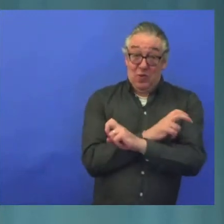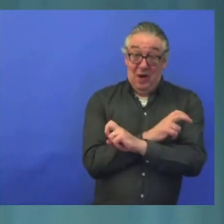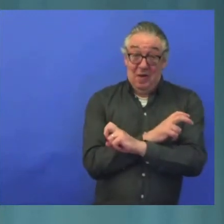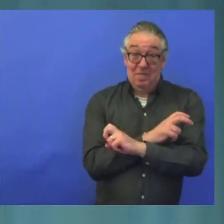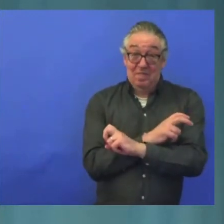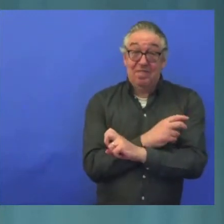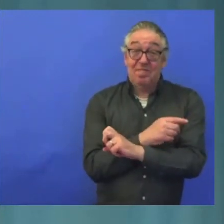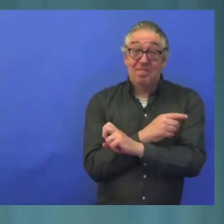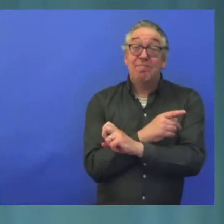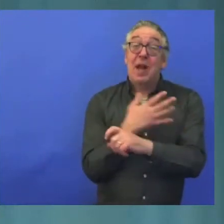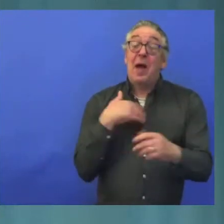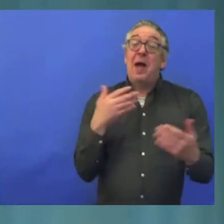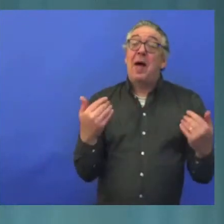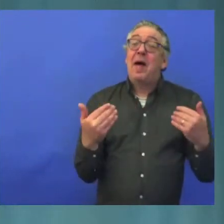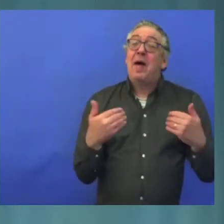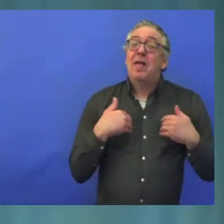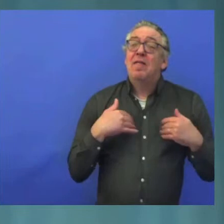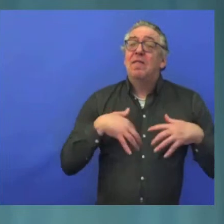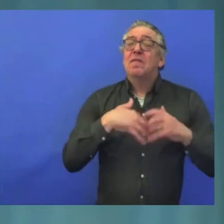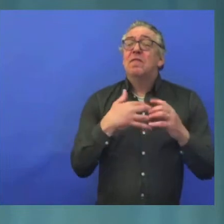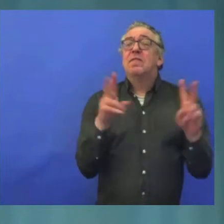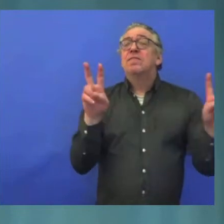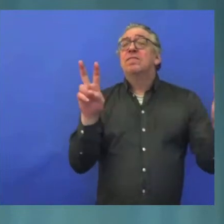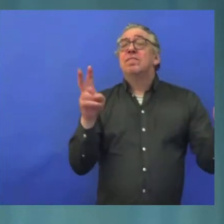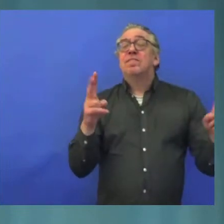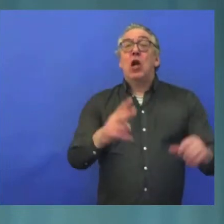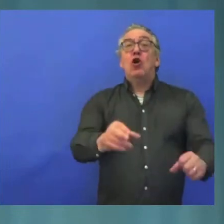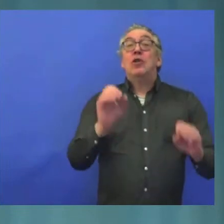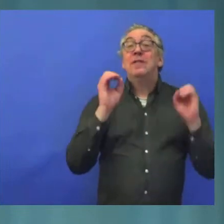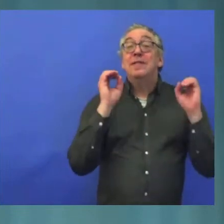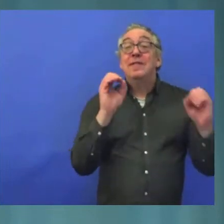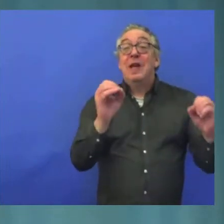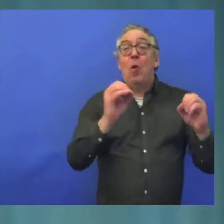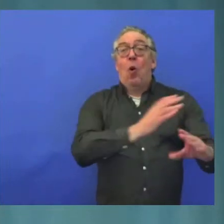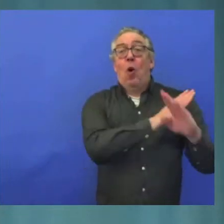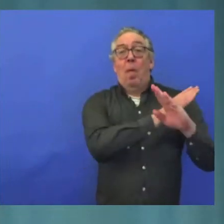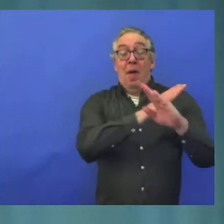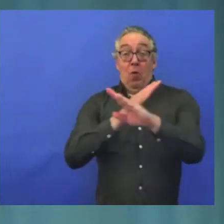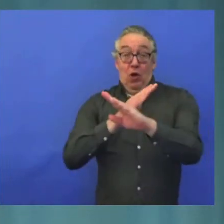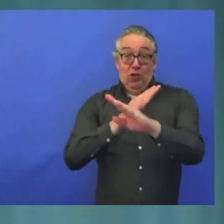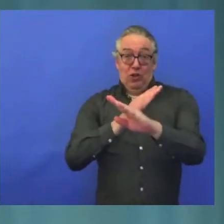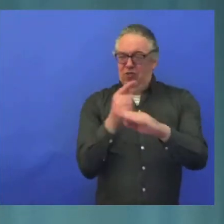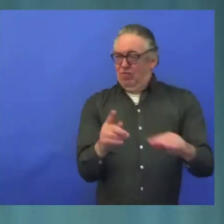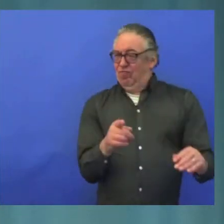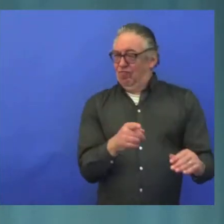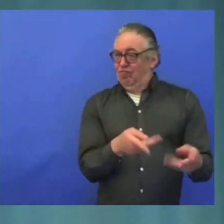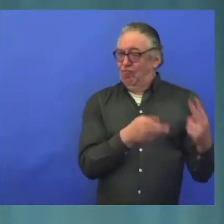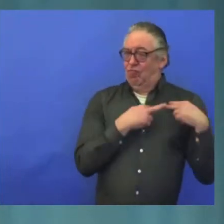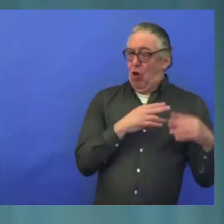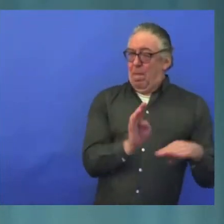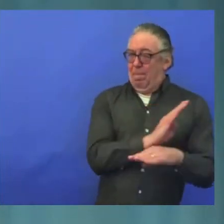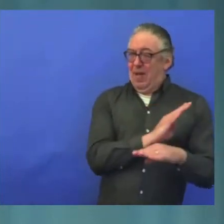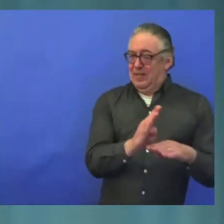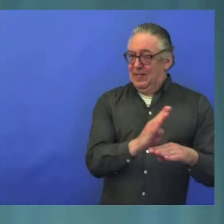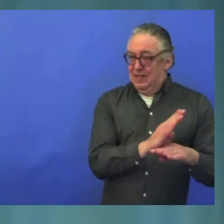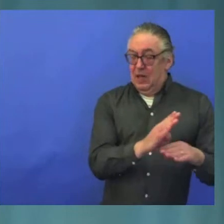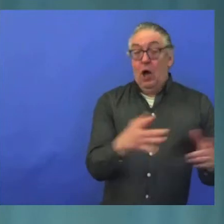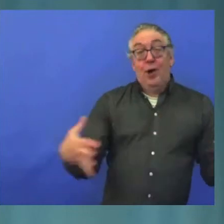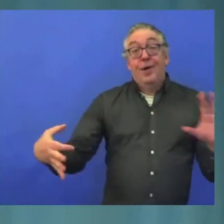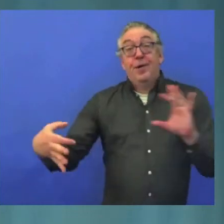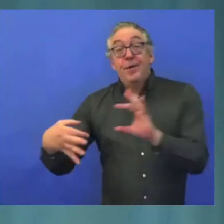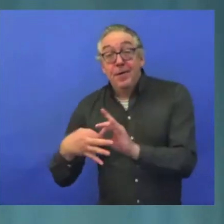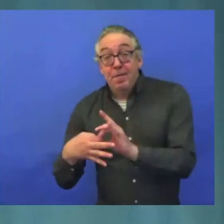with the Vienna Business Agency to connect with the Austrian business sector. There